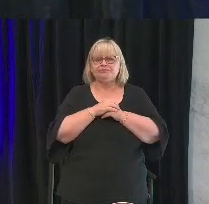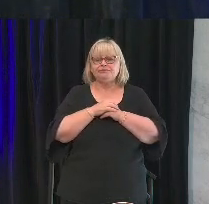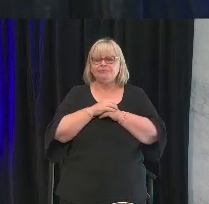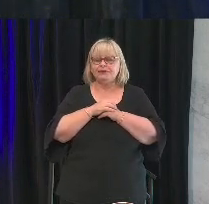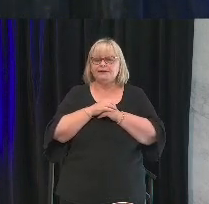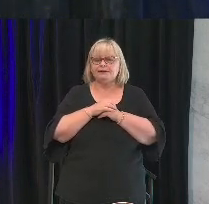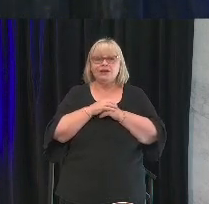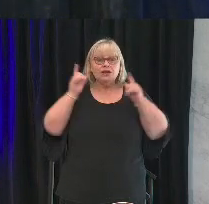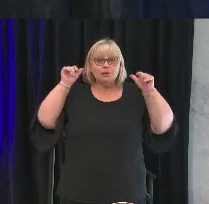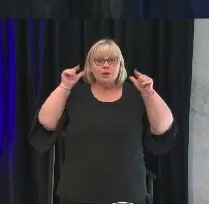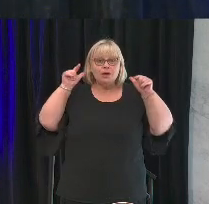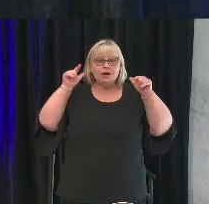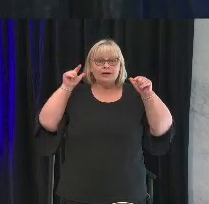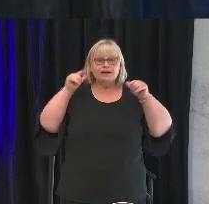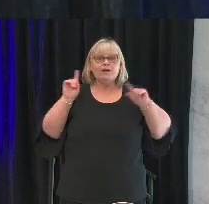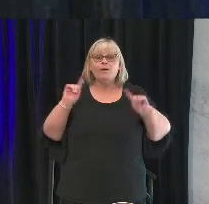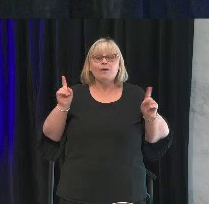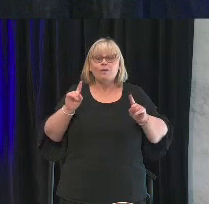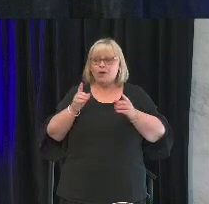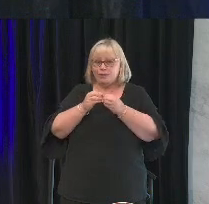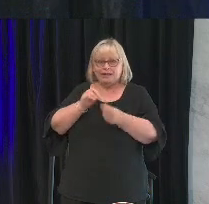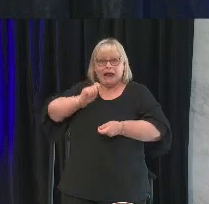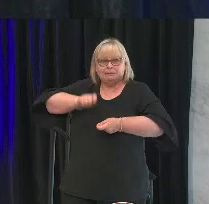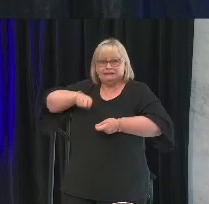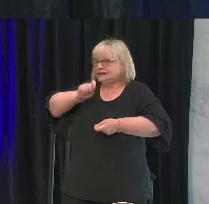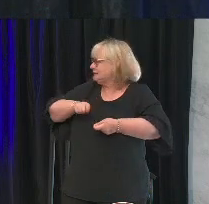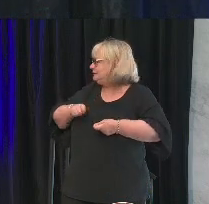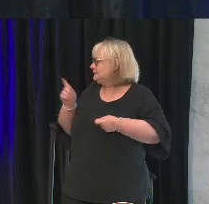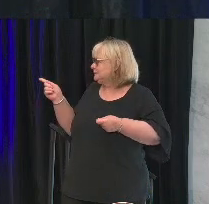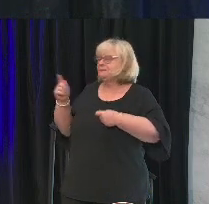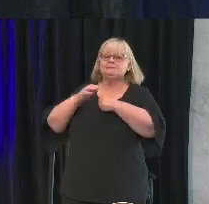The noise I make is with my clapsticks.